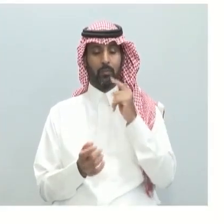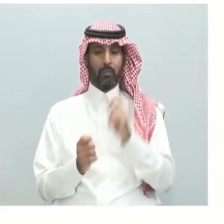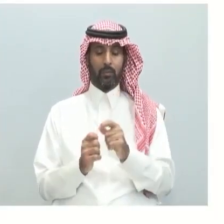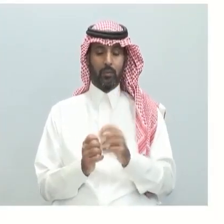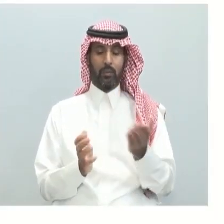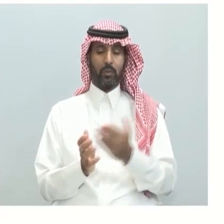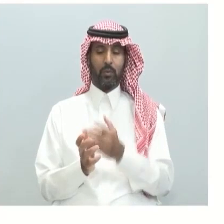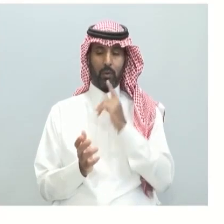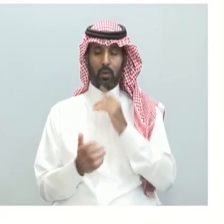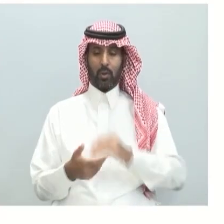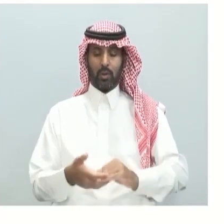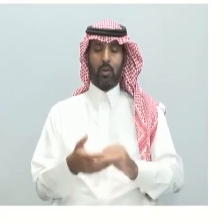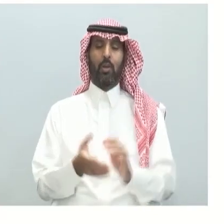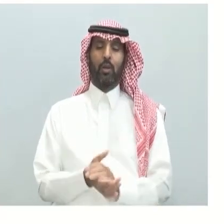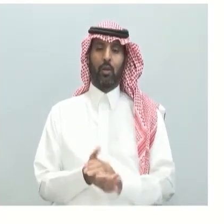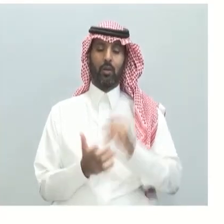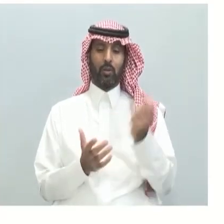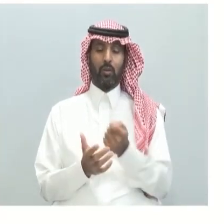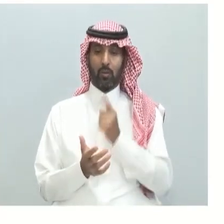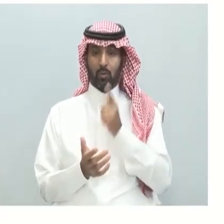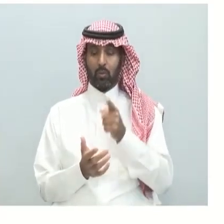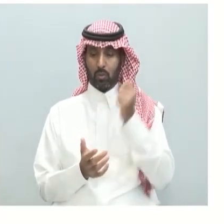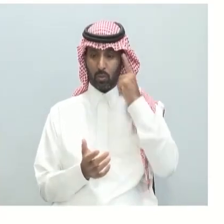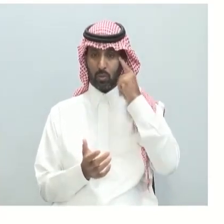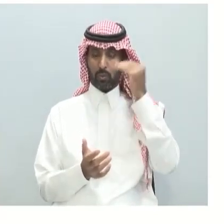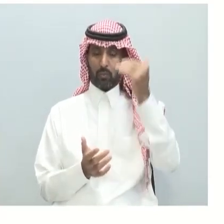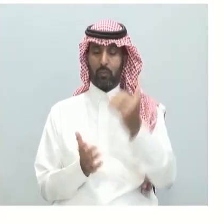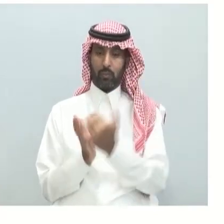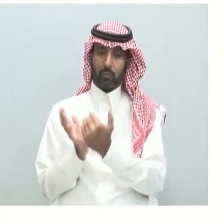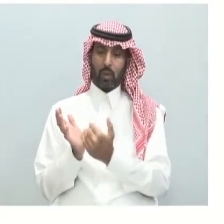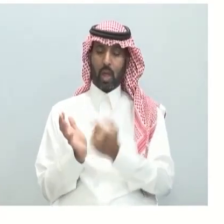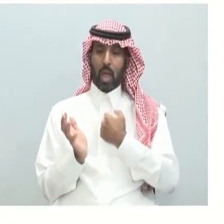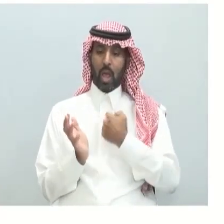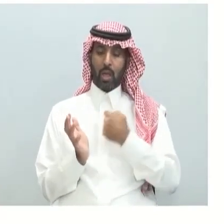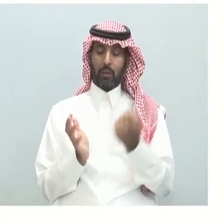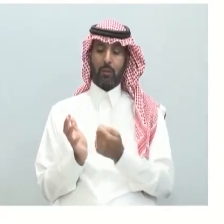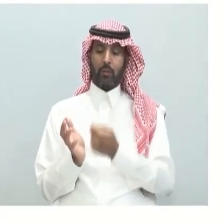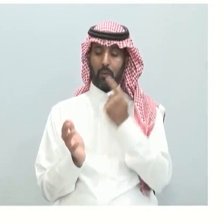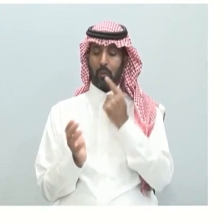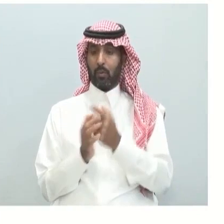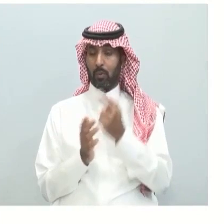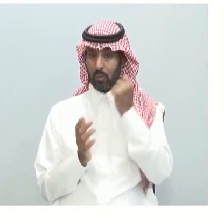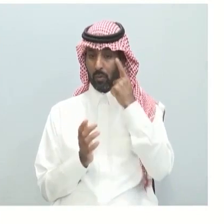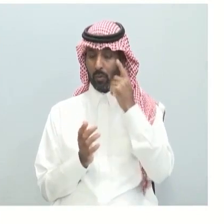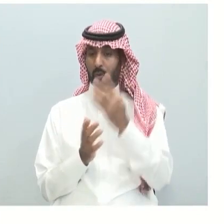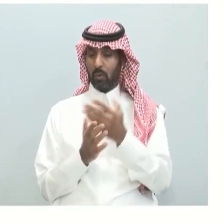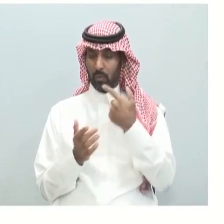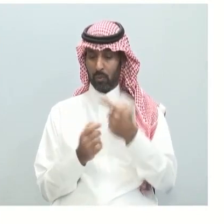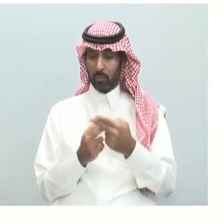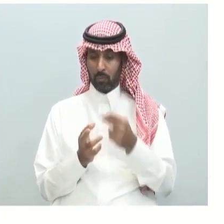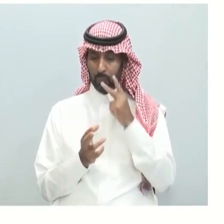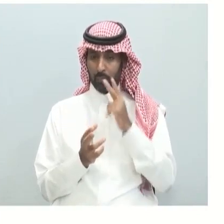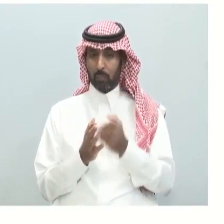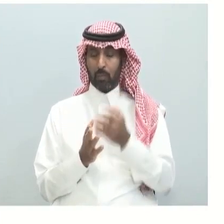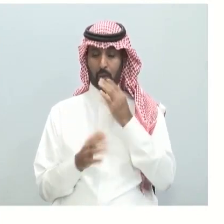can take to help. Of course, you can write your own ideas here. For example, I wrote to raise the awareness of going green.